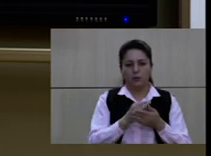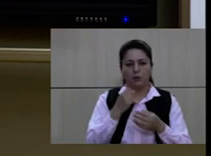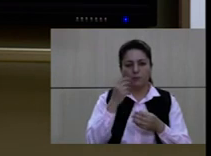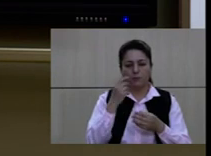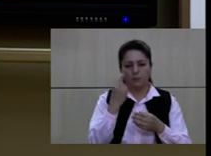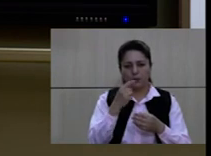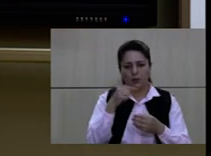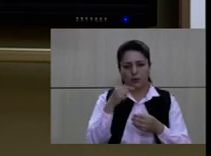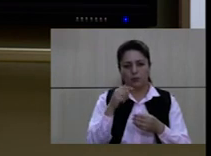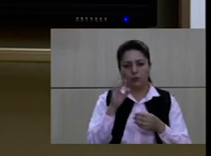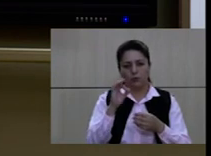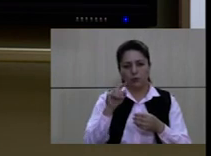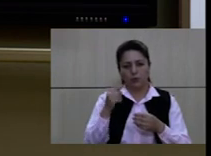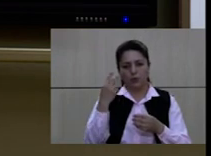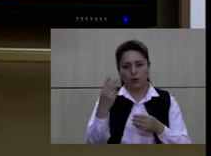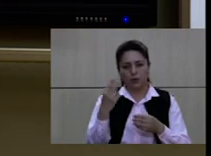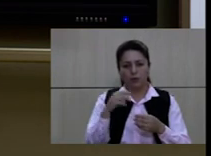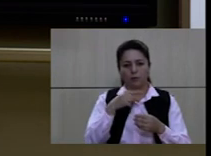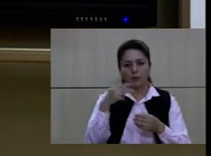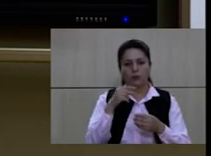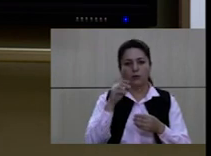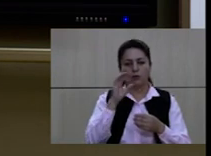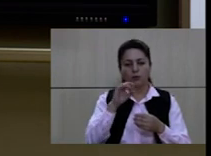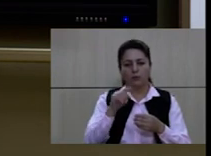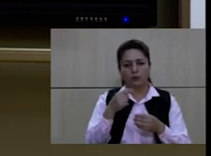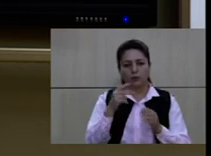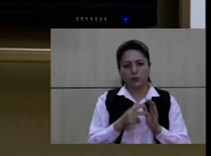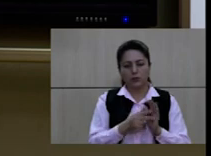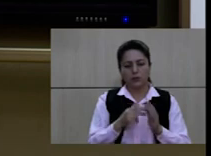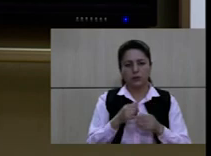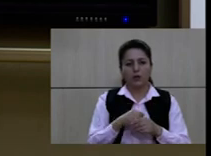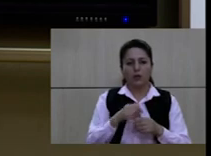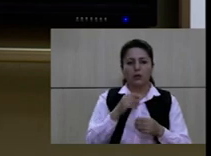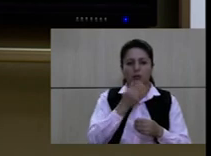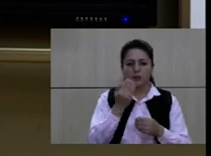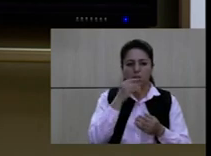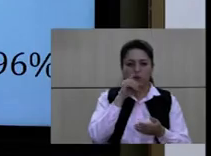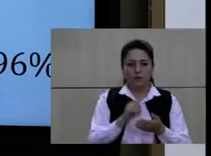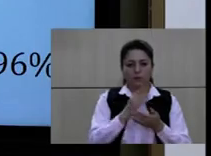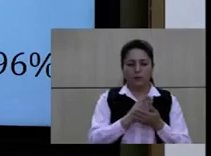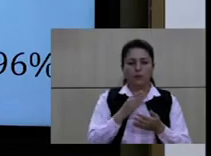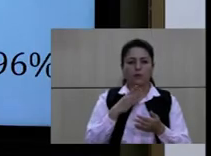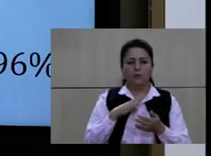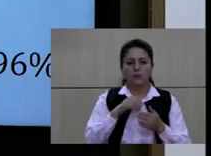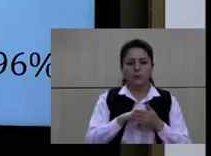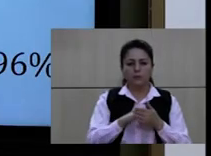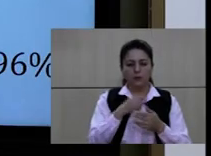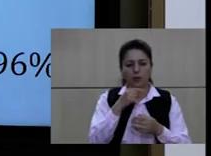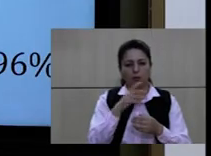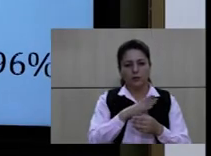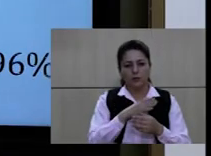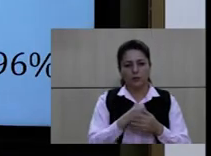ayiramiz 0,12 ni barobar 0,8. Sizda savol tug'iladi o'z-o'zidan, nima uchun ayirdik?